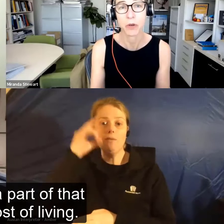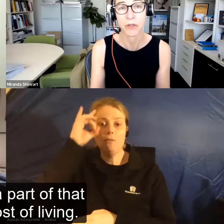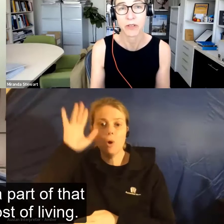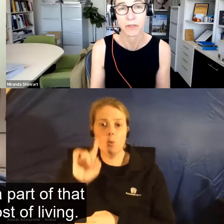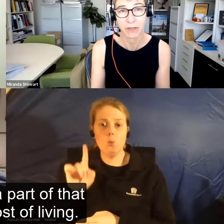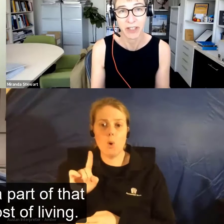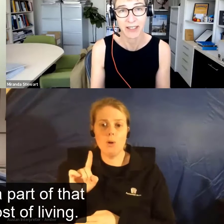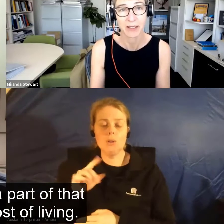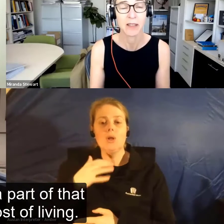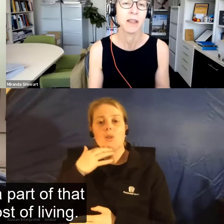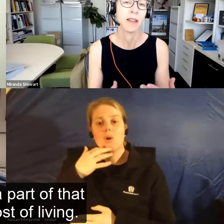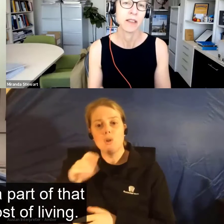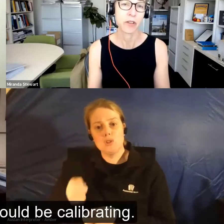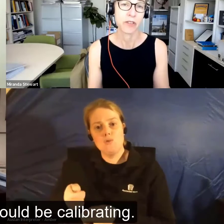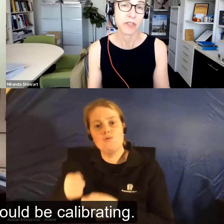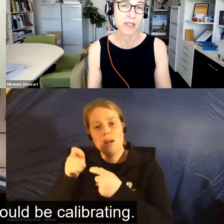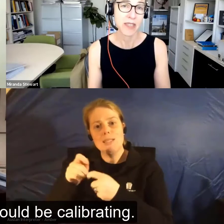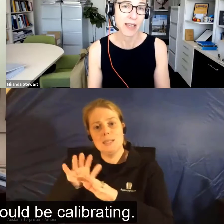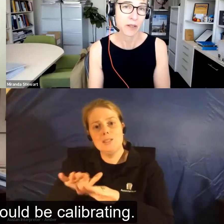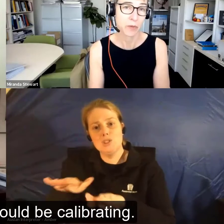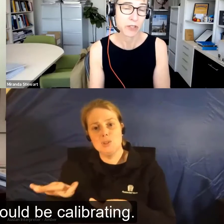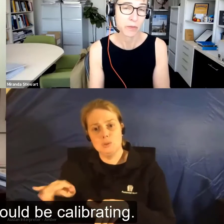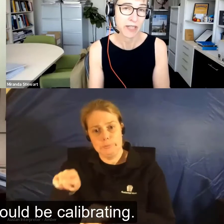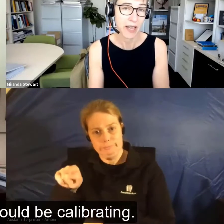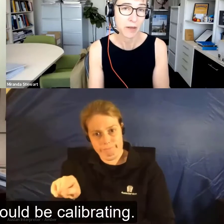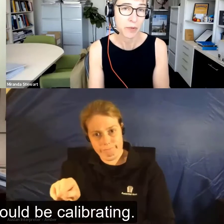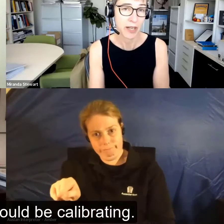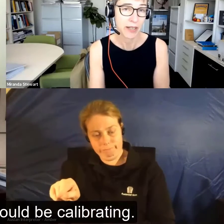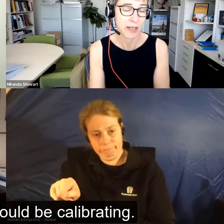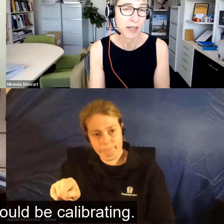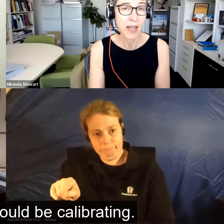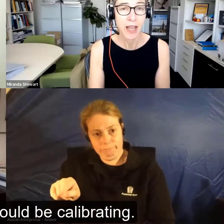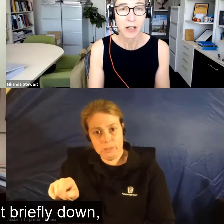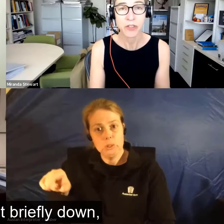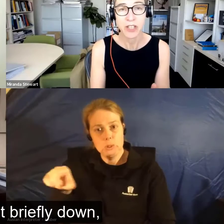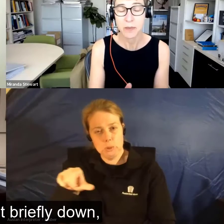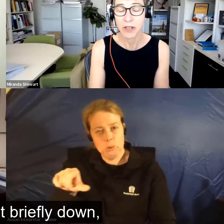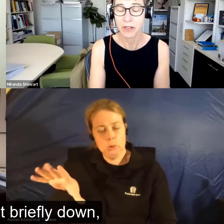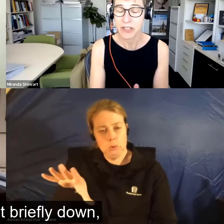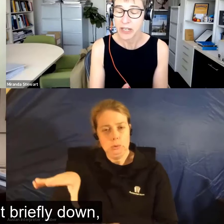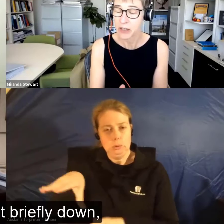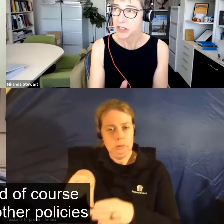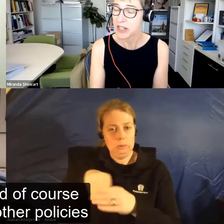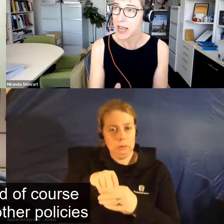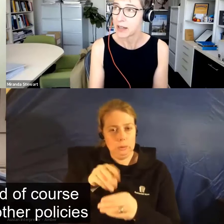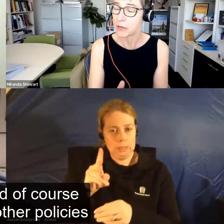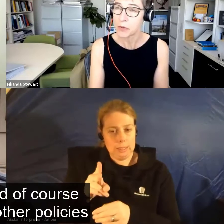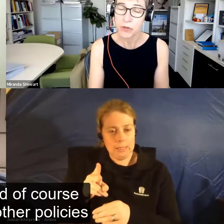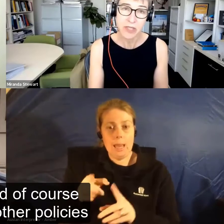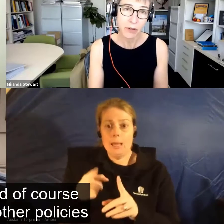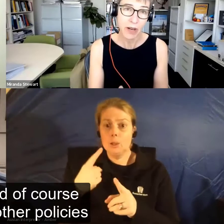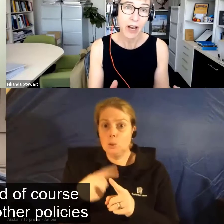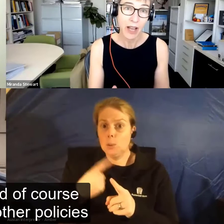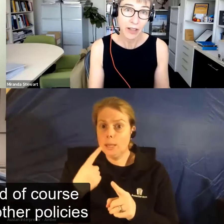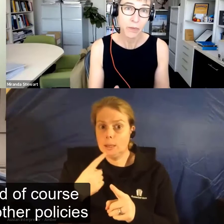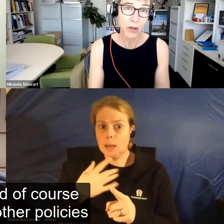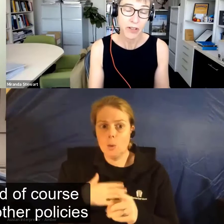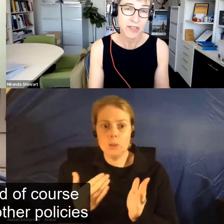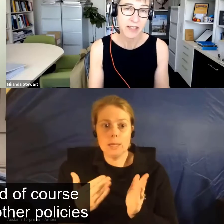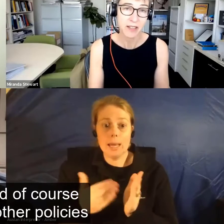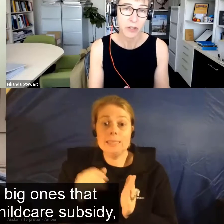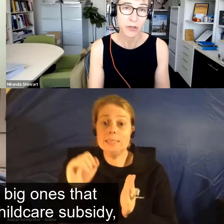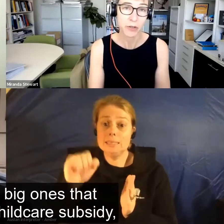that overall cost of living. So it's that we should be calibrating. And look, just briefly, Dana, just to add, of course, there are